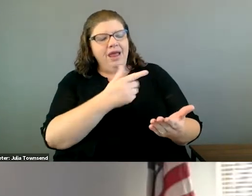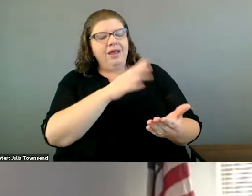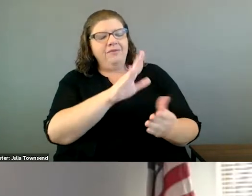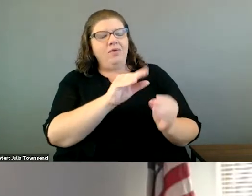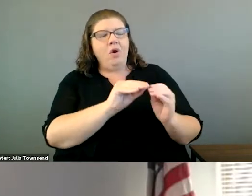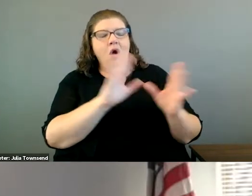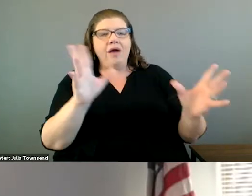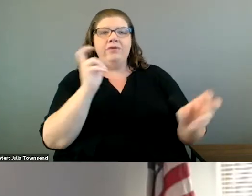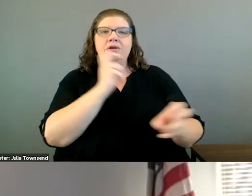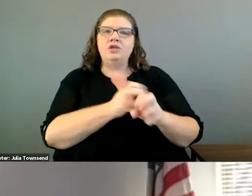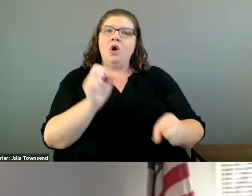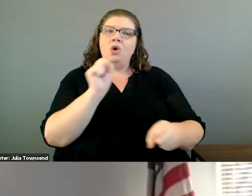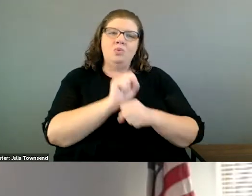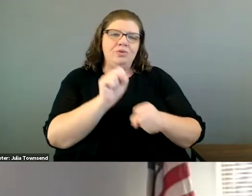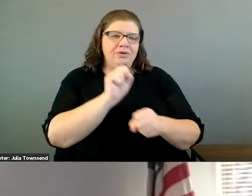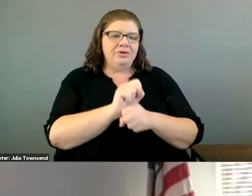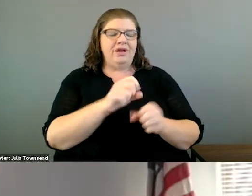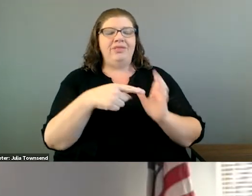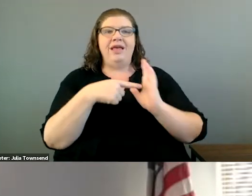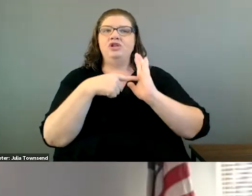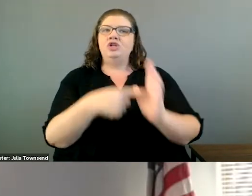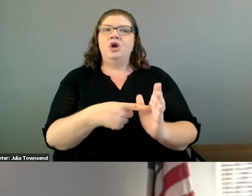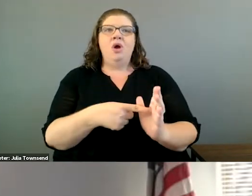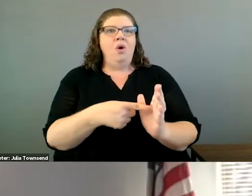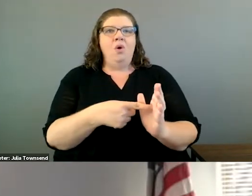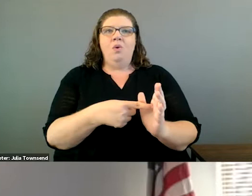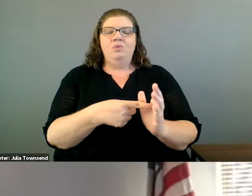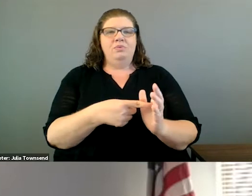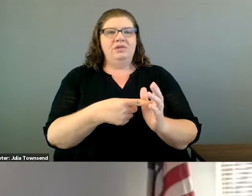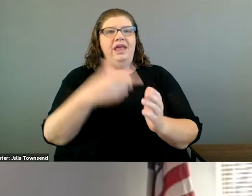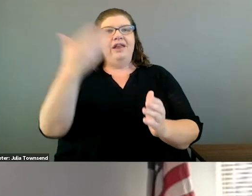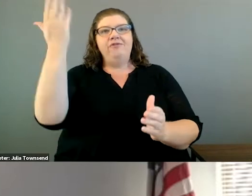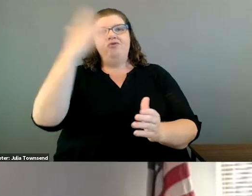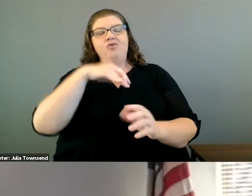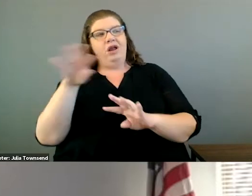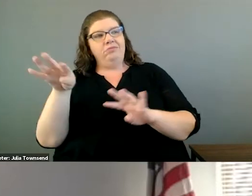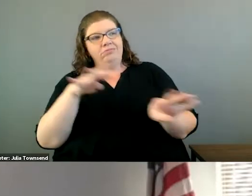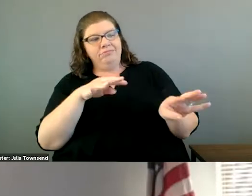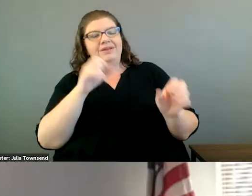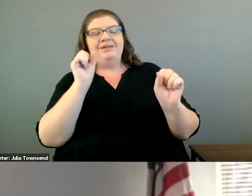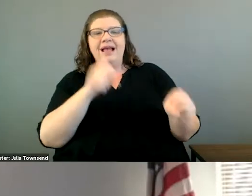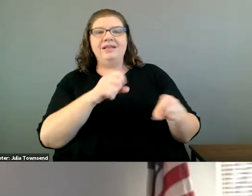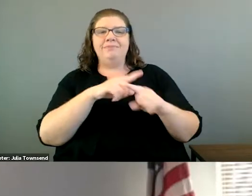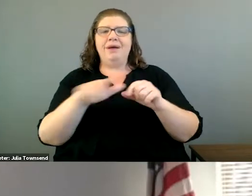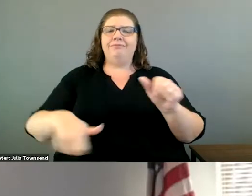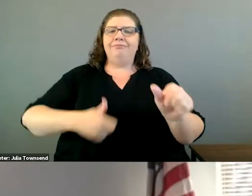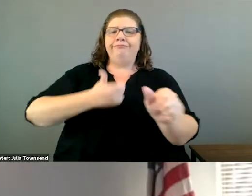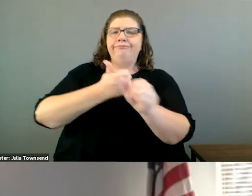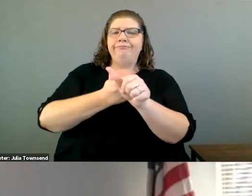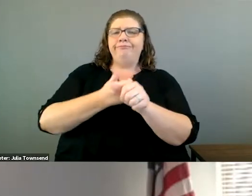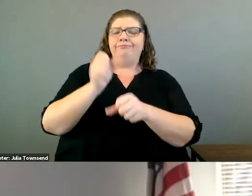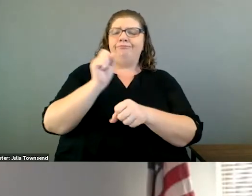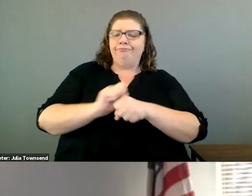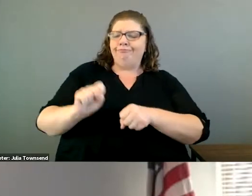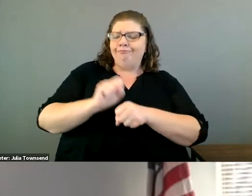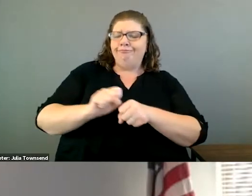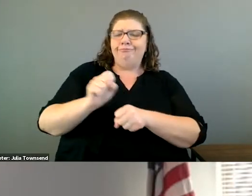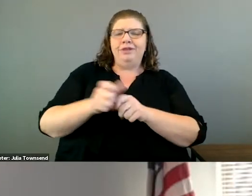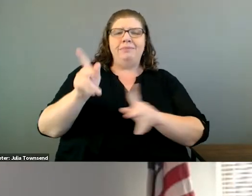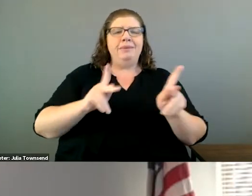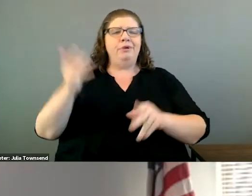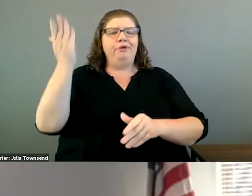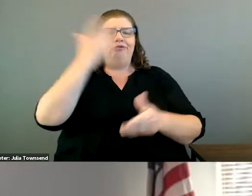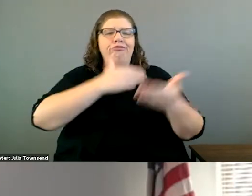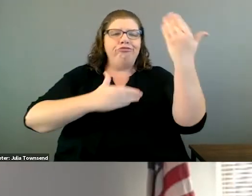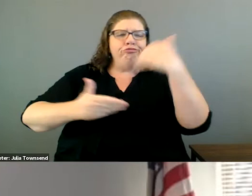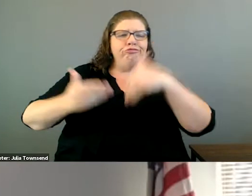hard work that shows sort of in front of the scenes, but I also know that there's so much less well-known work that happens behind the